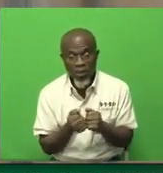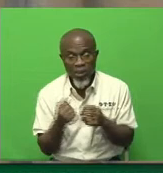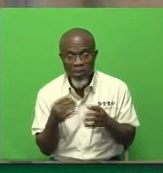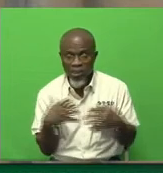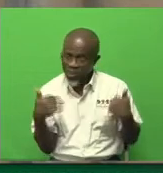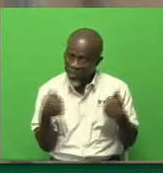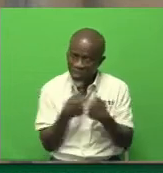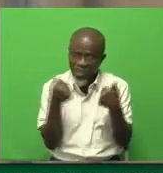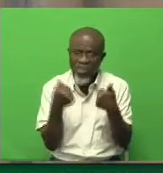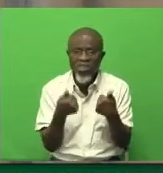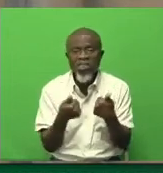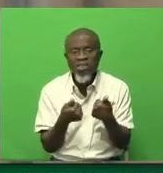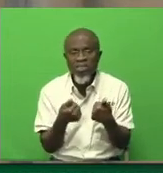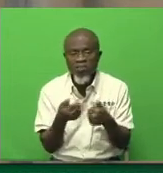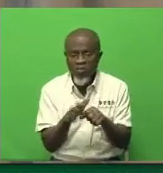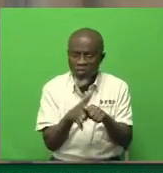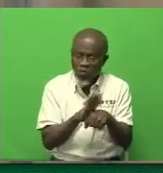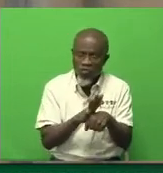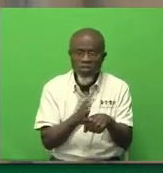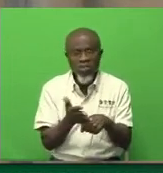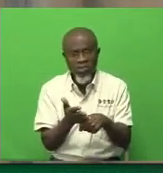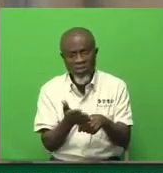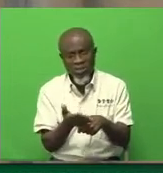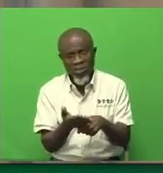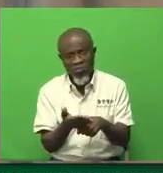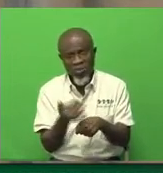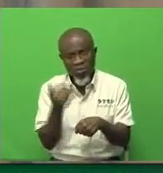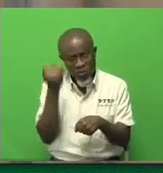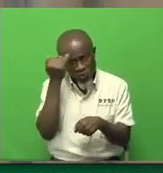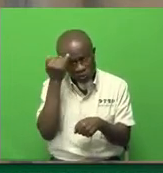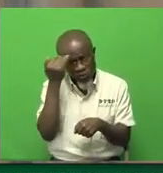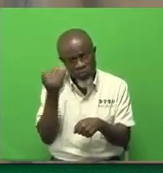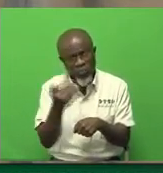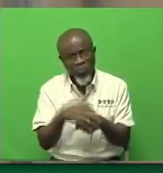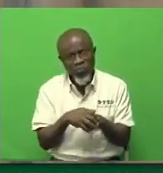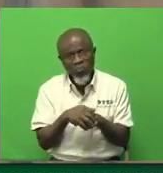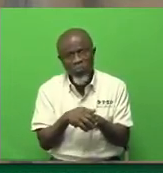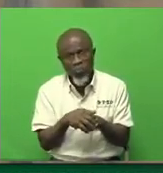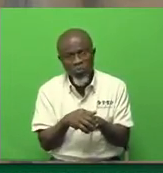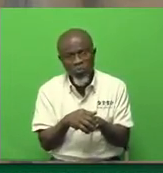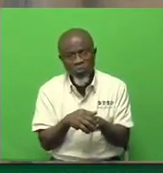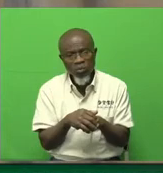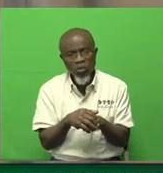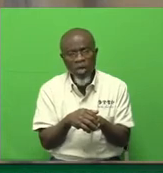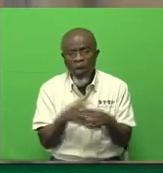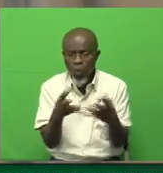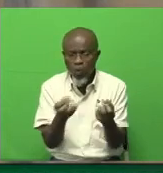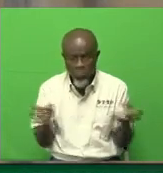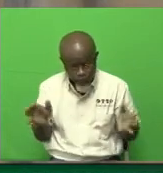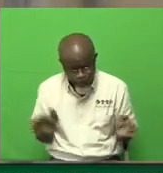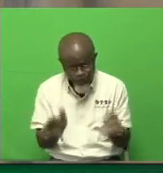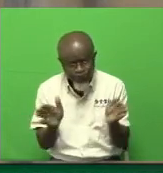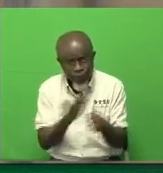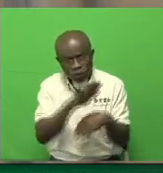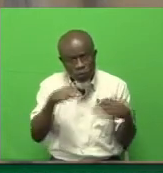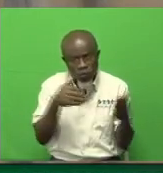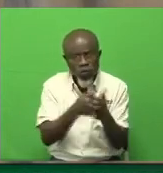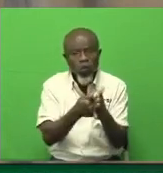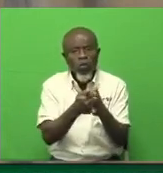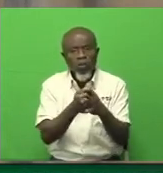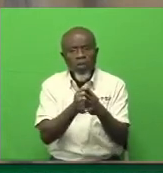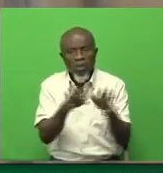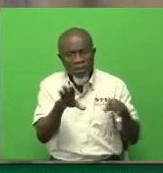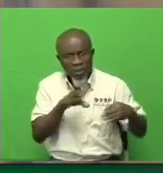hold out hope because there is educational opportunity in Trinidad and Tobago and I want to encourage us or to take the